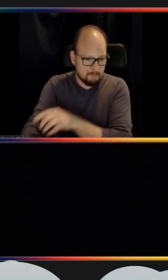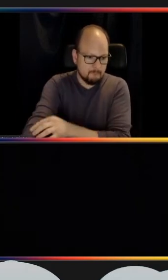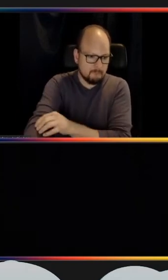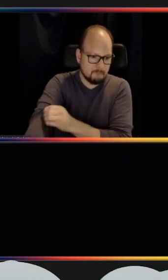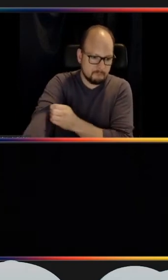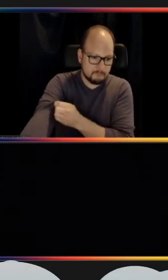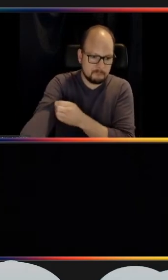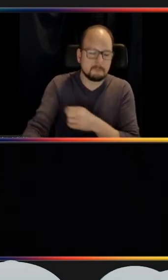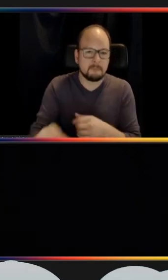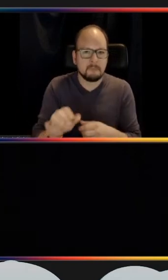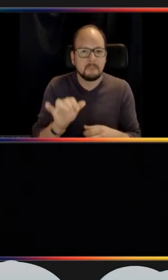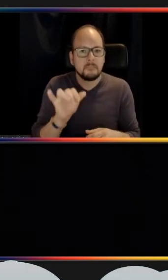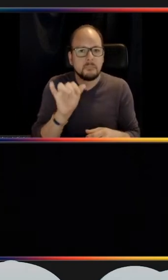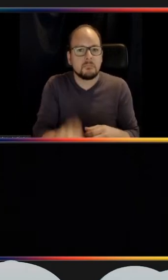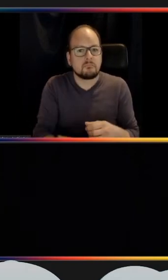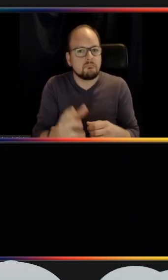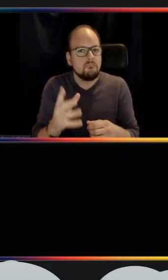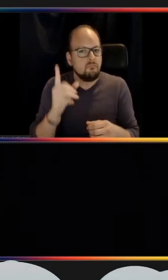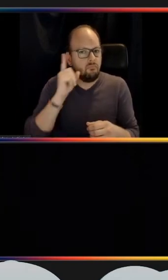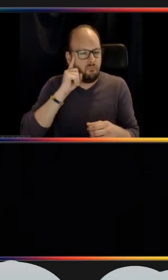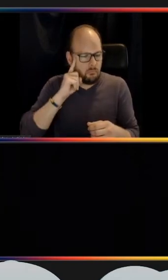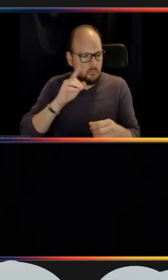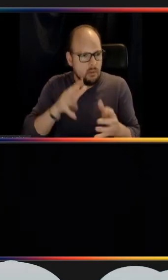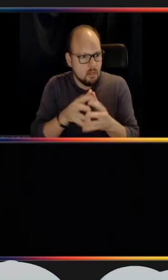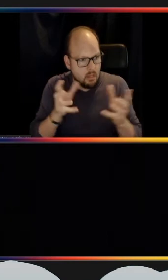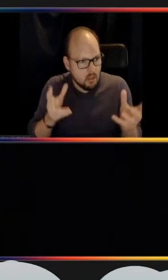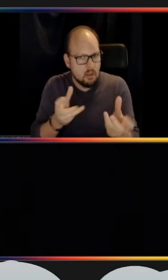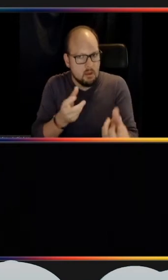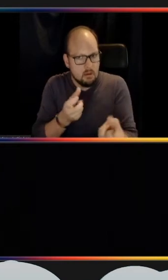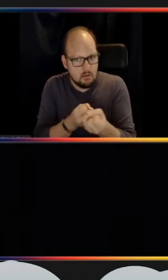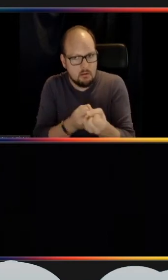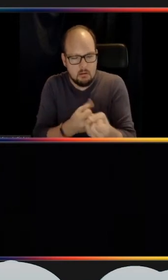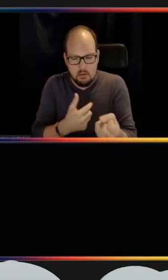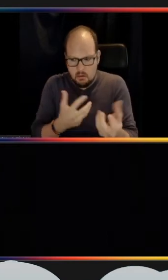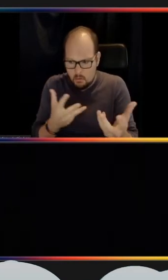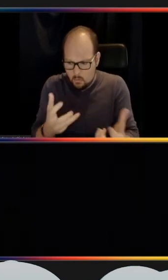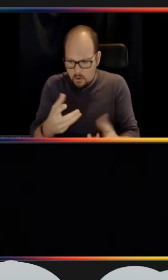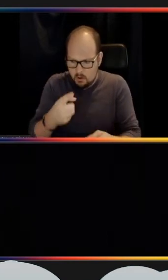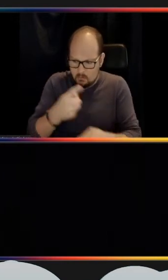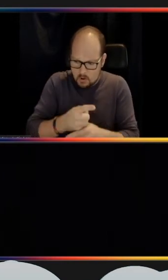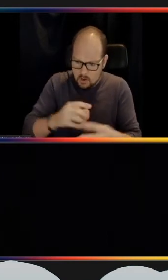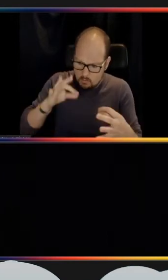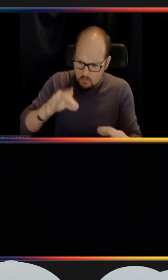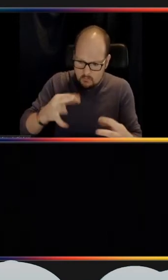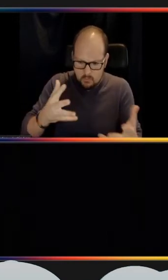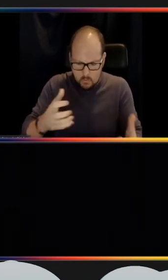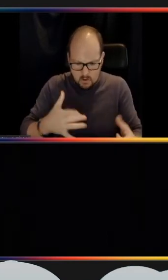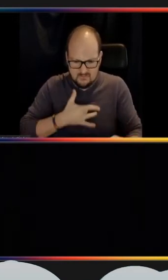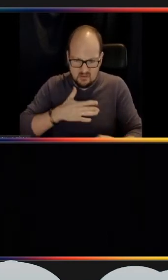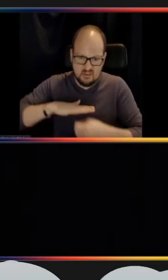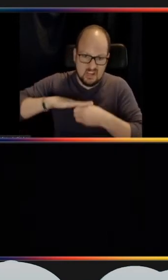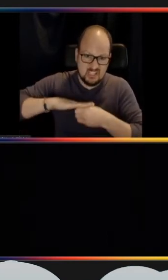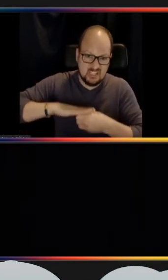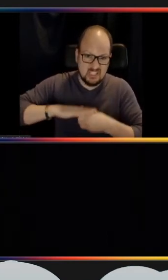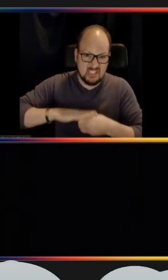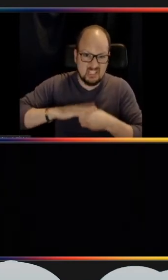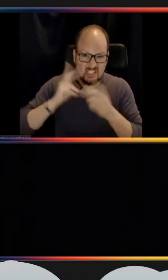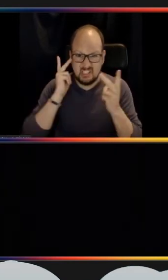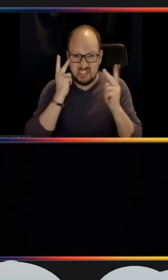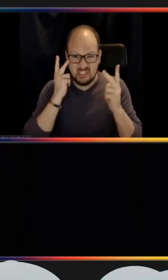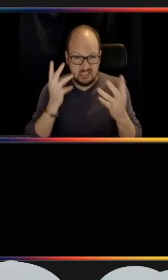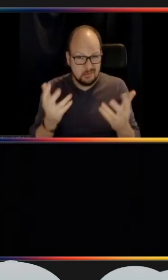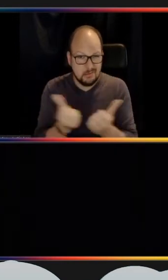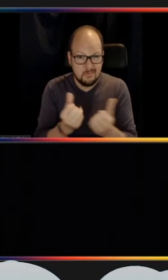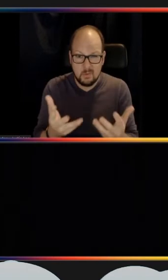back, it was like so much pressure to make sure we were doing everything perfect. And what is this going to look like? And just, you know, do everything